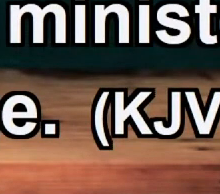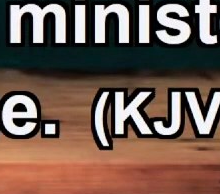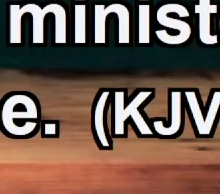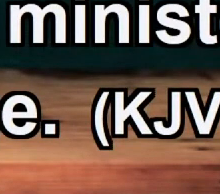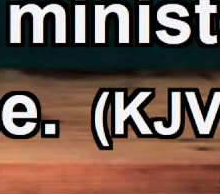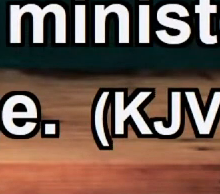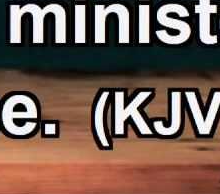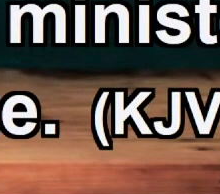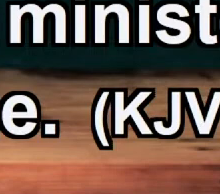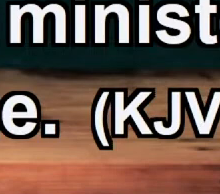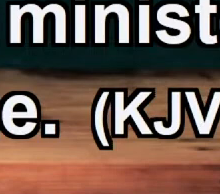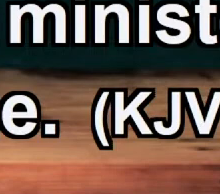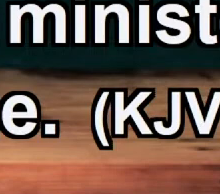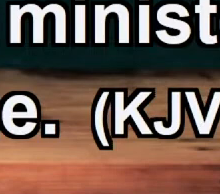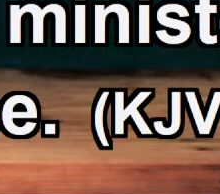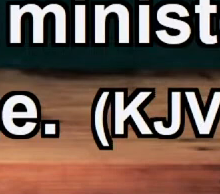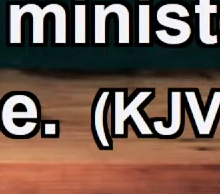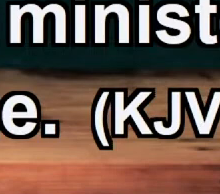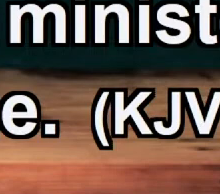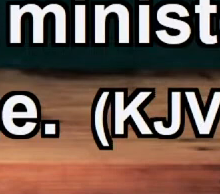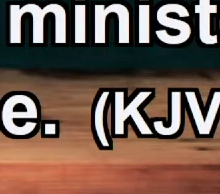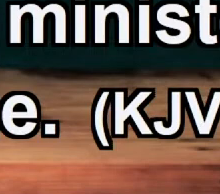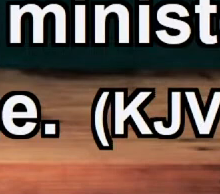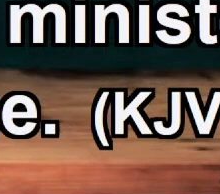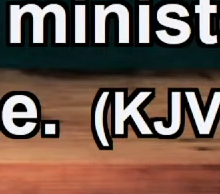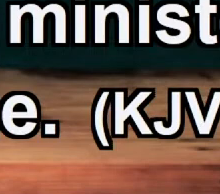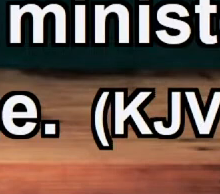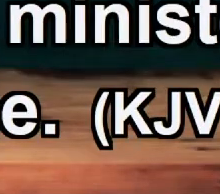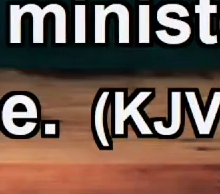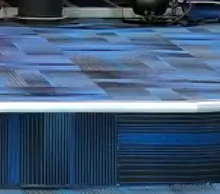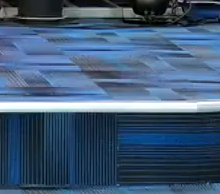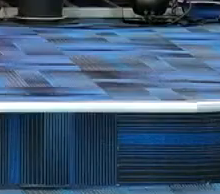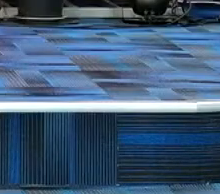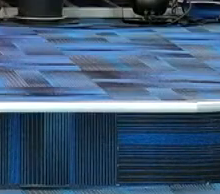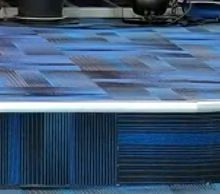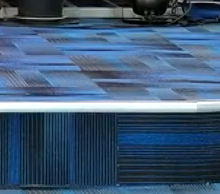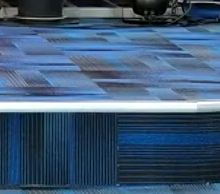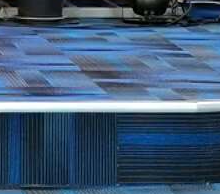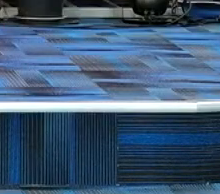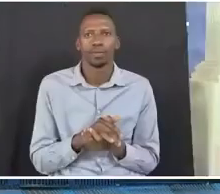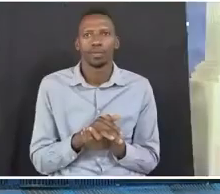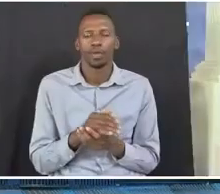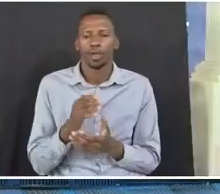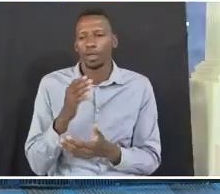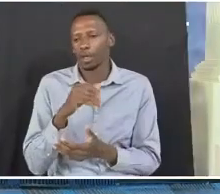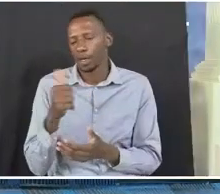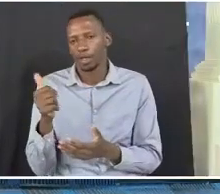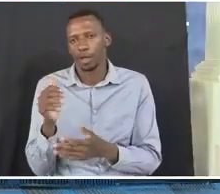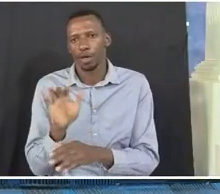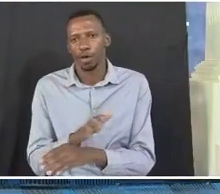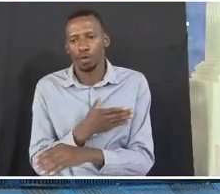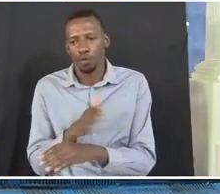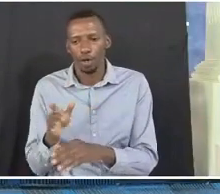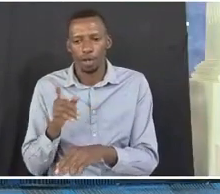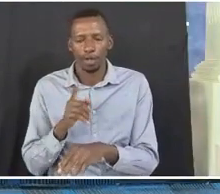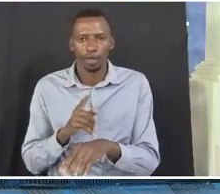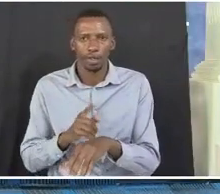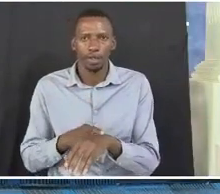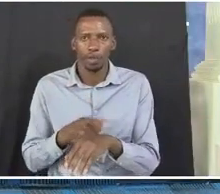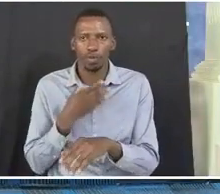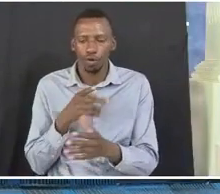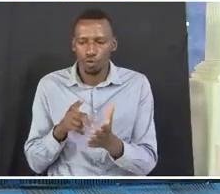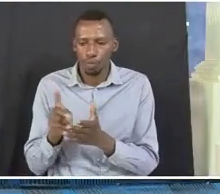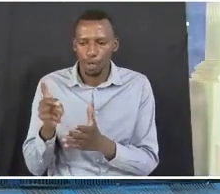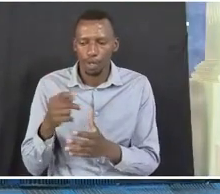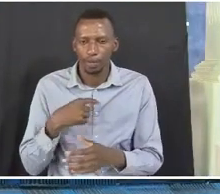those people who are coming to serve before me. Some choirs, when they are going to purchase uniform, there